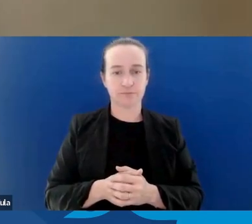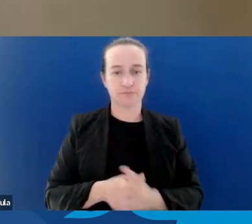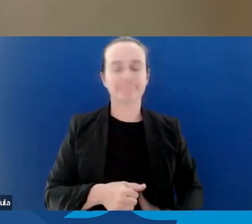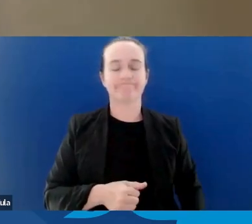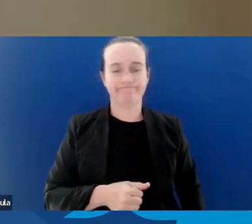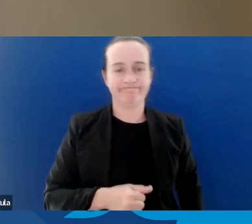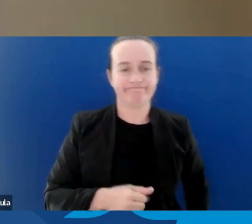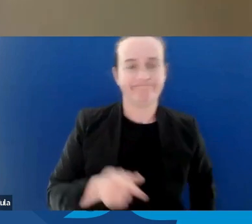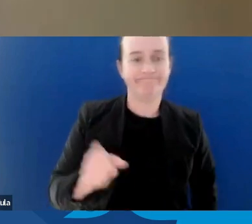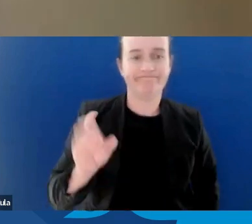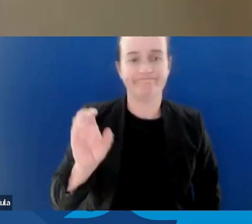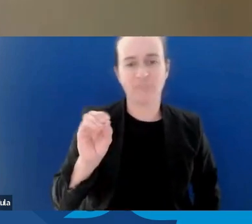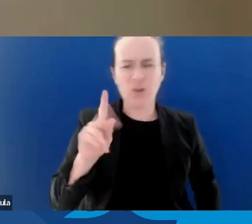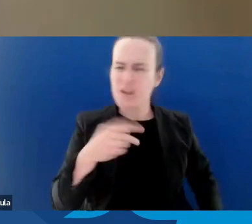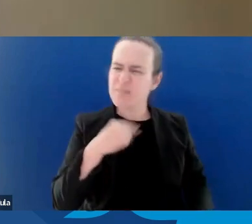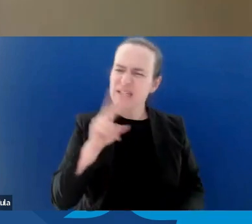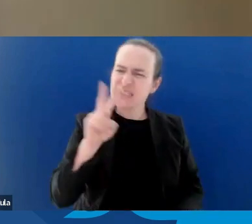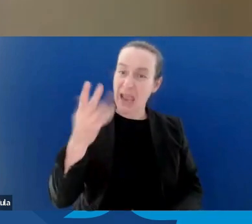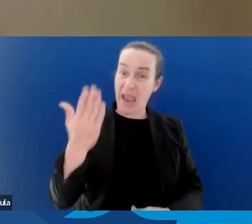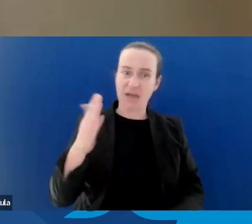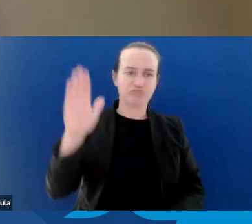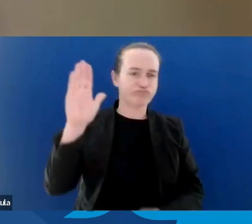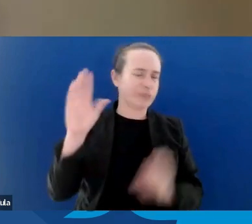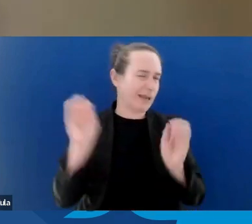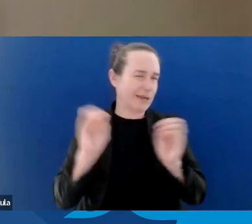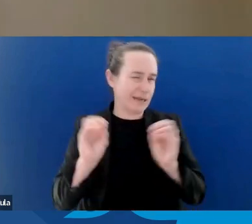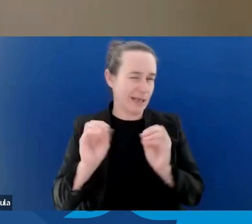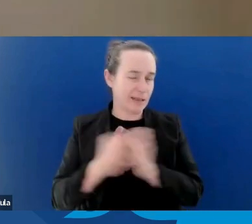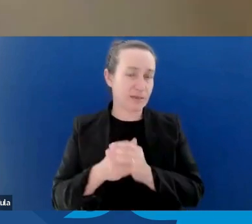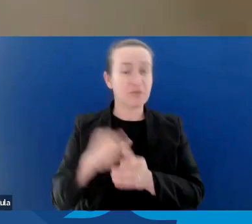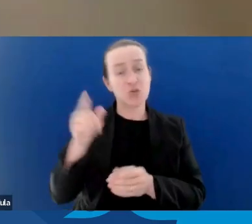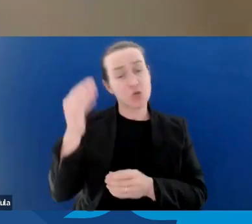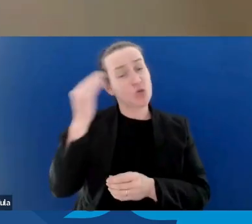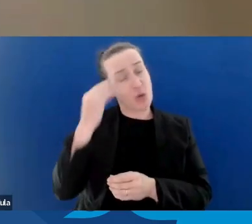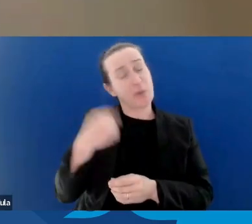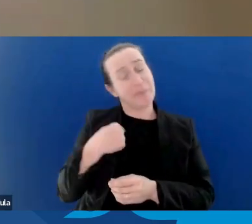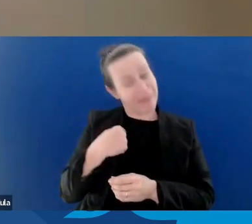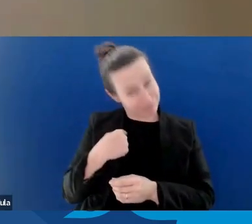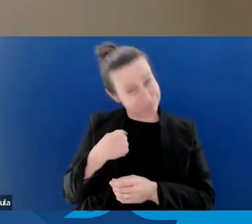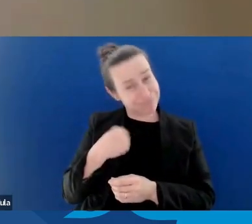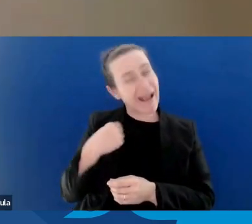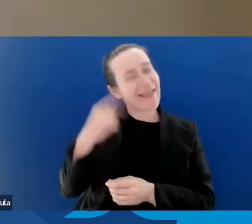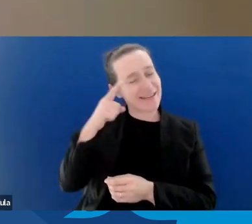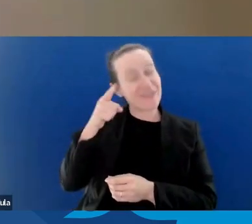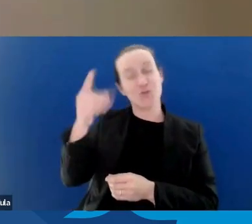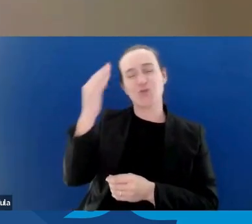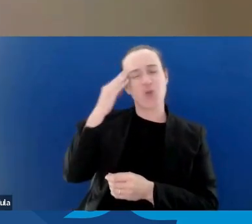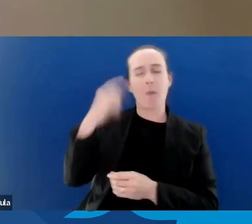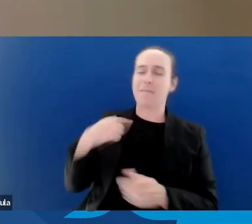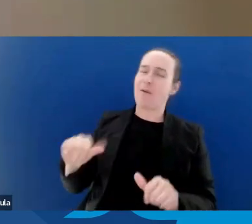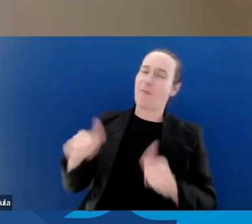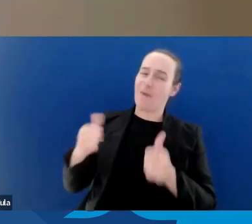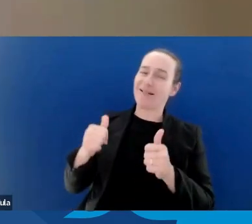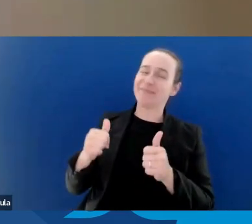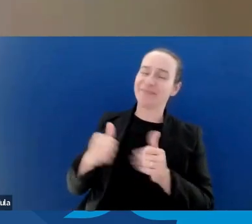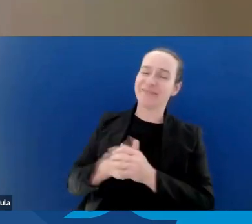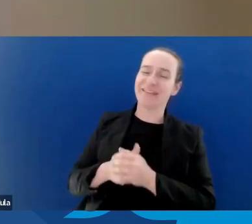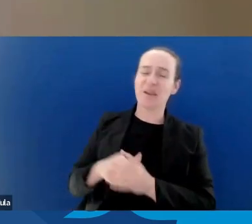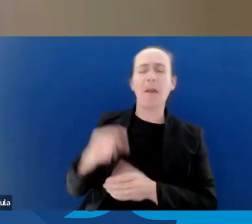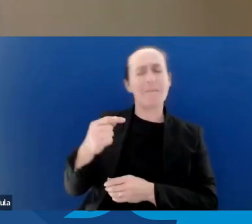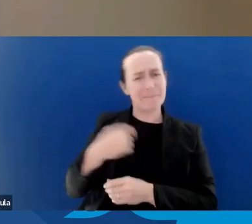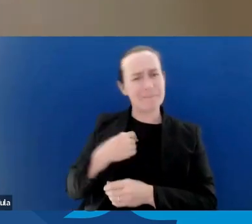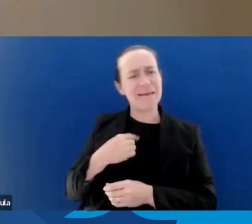Okay, doctor, I'm not noting any hands, but if you know me as well as I think you know me, you always know that I'm always up